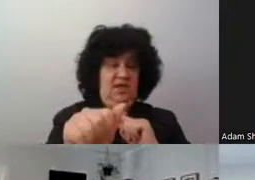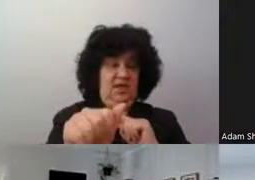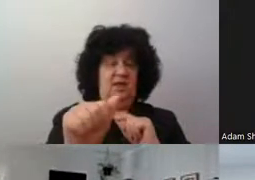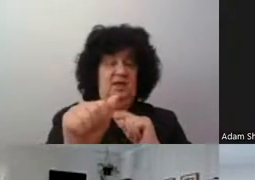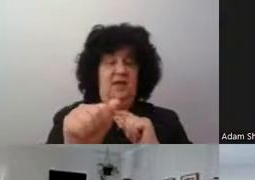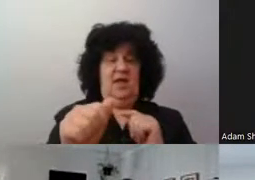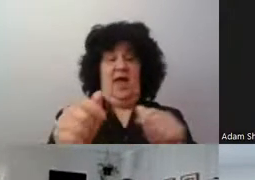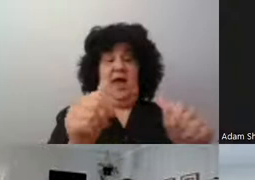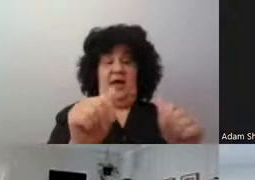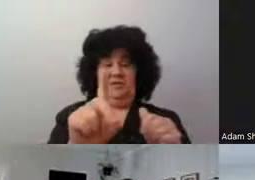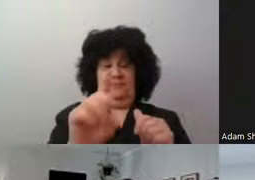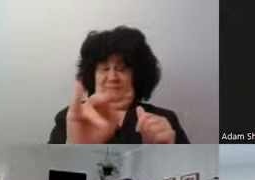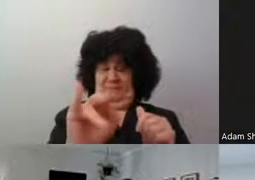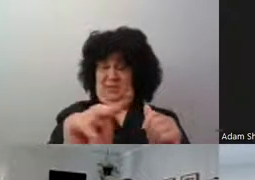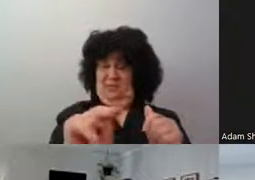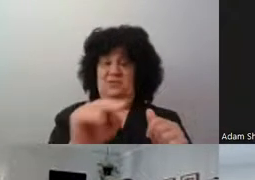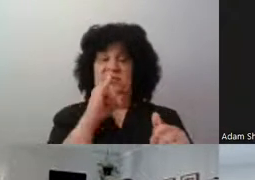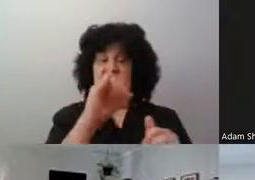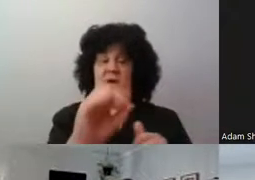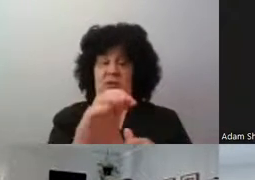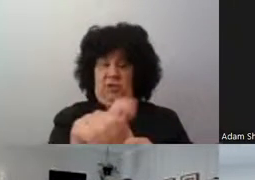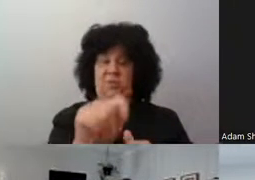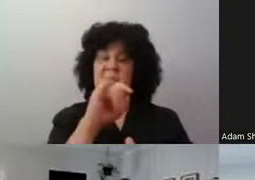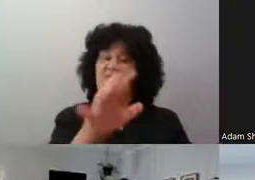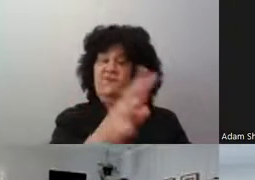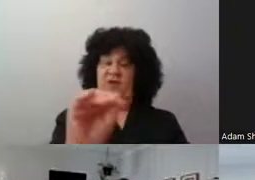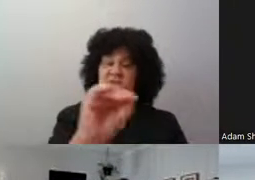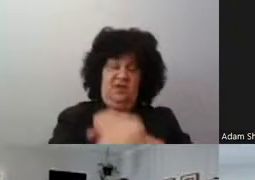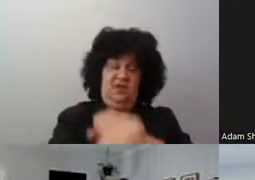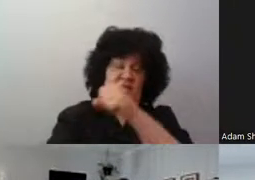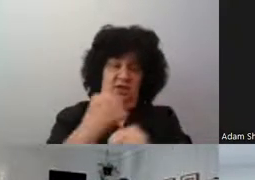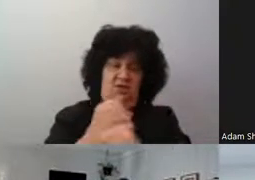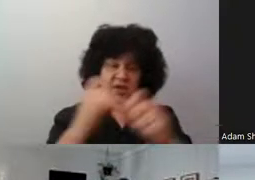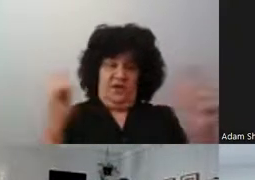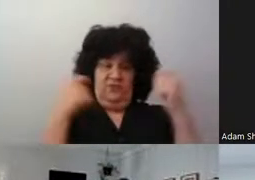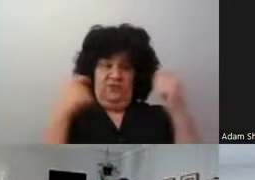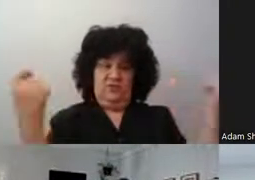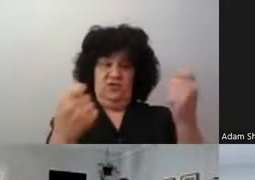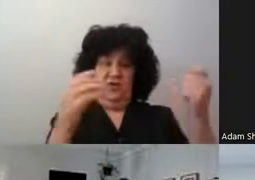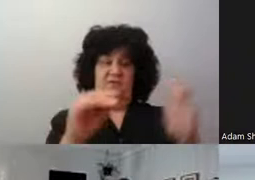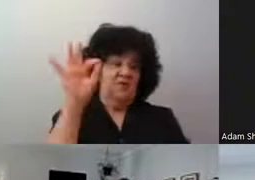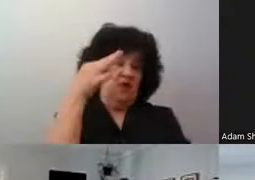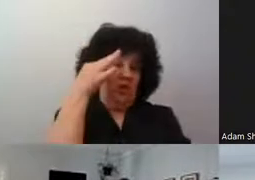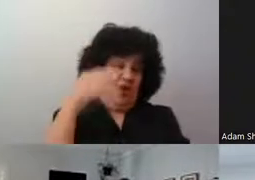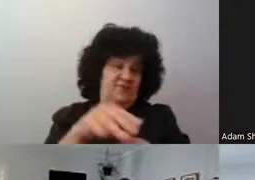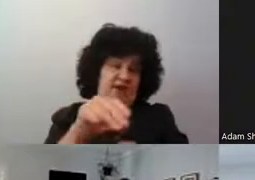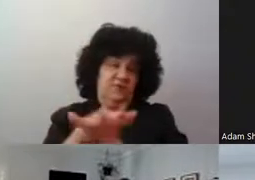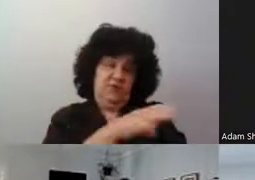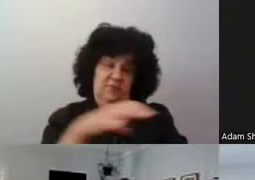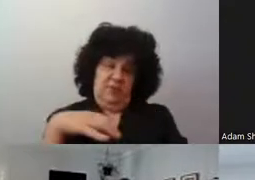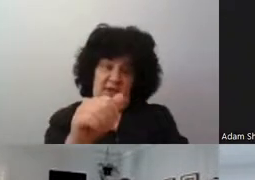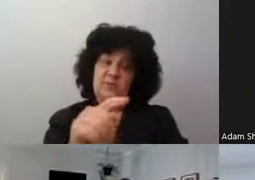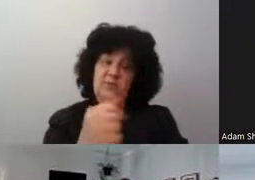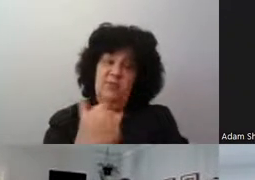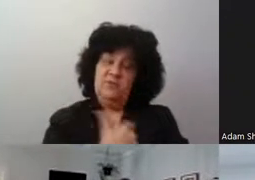the 50th anniversary of the Federal Advisory Committee Act. And reminded us of the importance of its